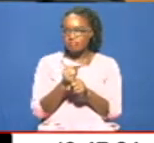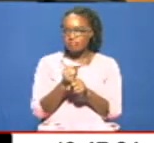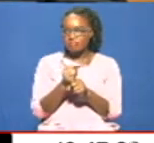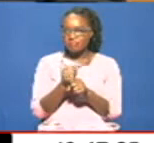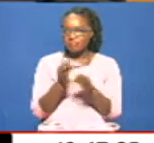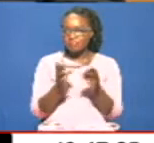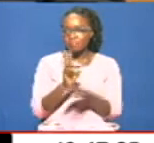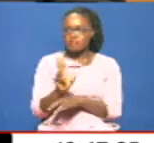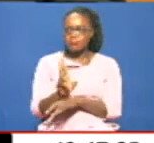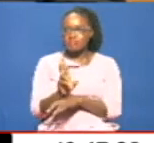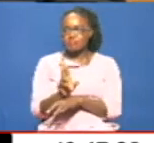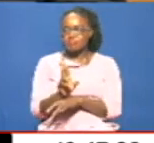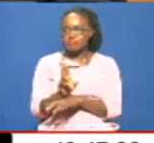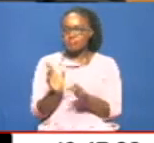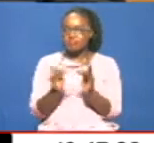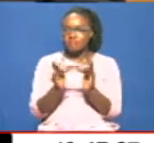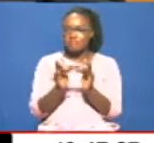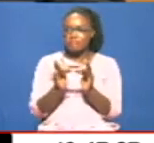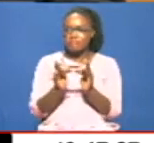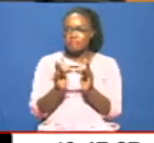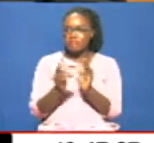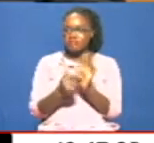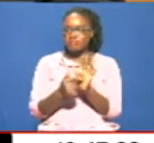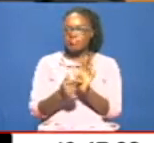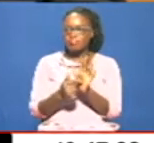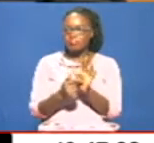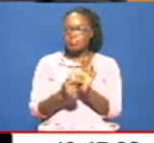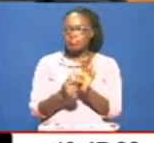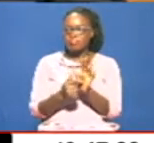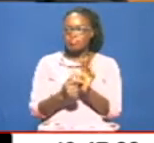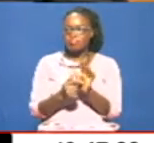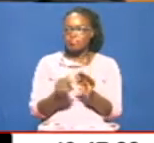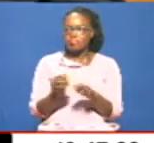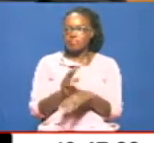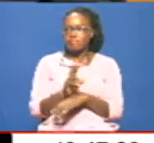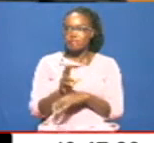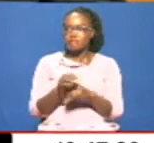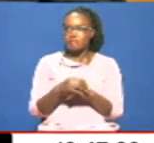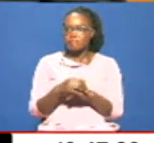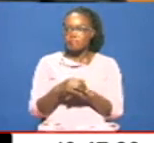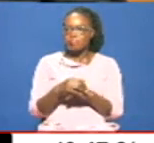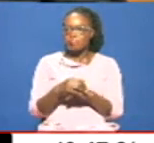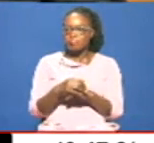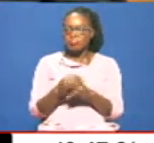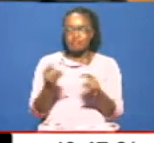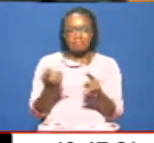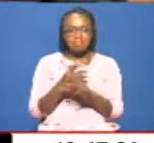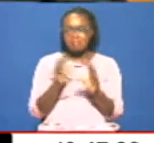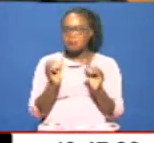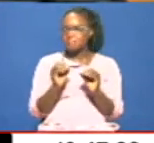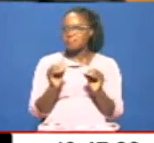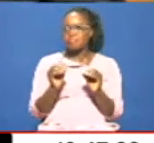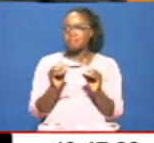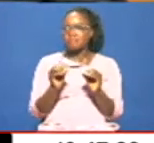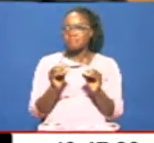the one, the digital meter that shows you the number of units, you will not notice that difference. So it's going to be